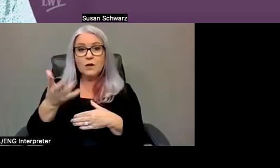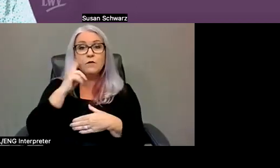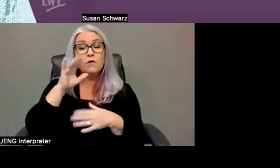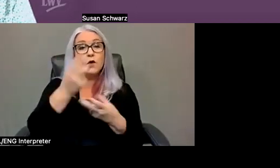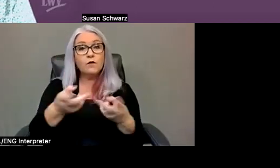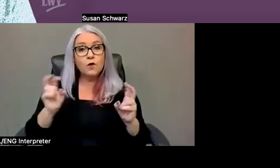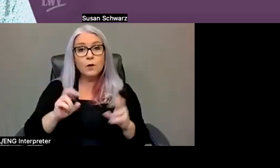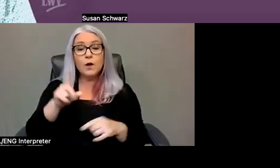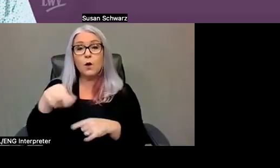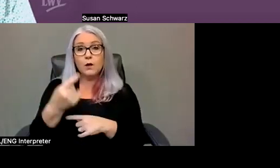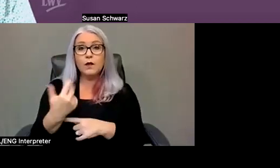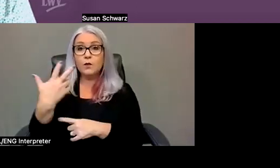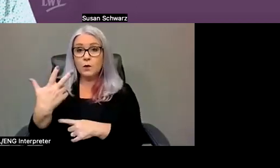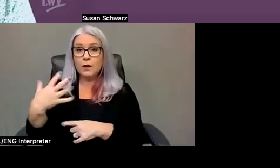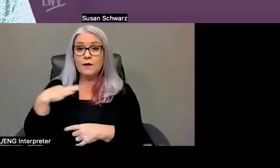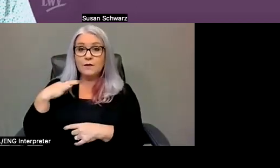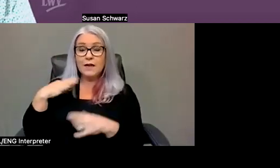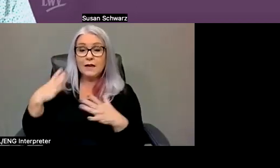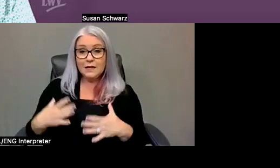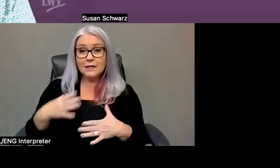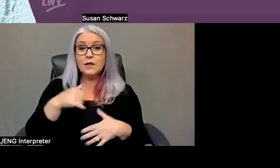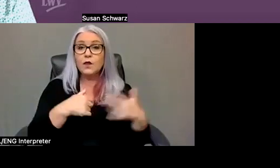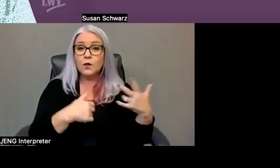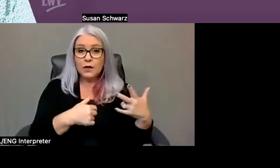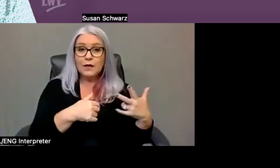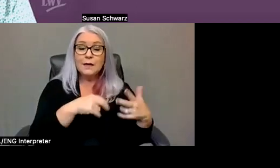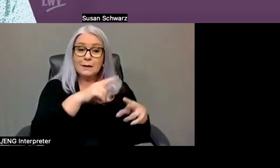of 6 candidates for 3 trustee seats